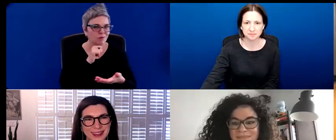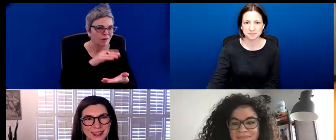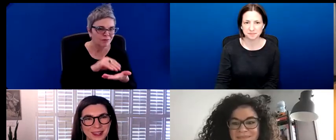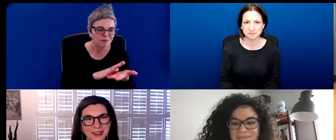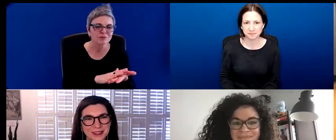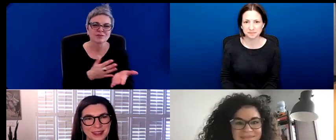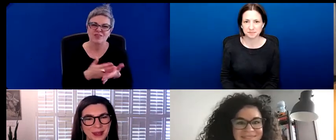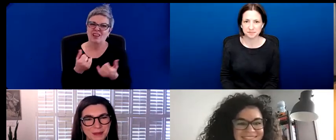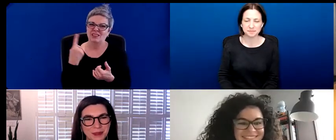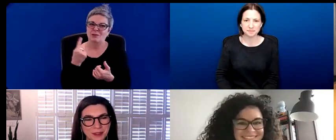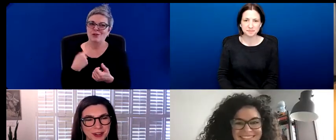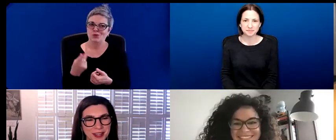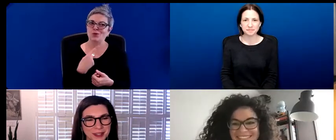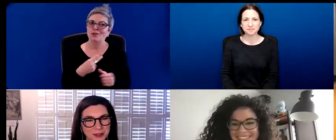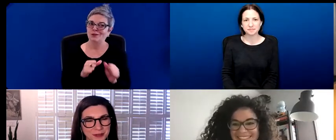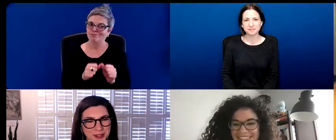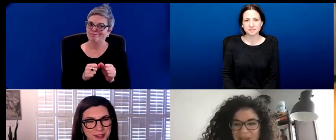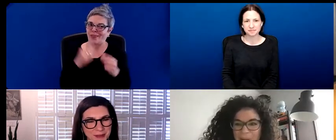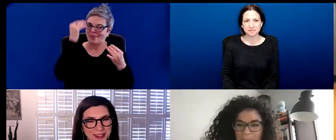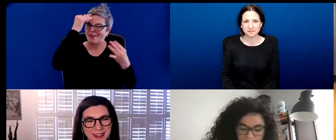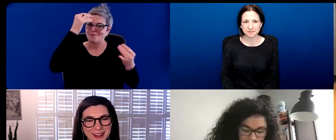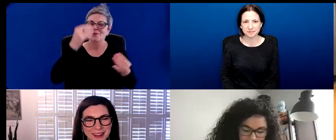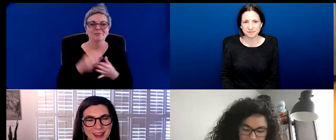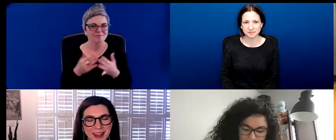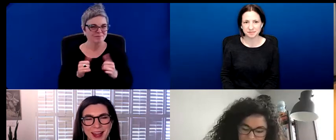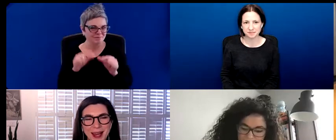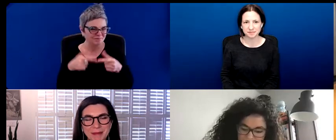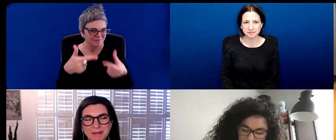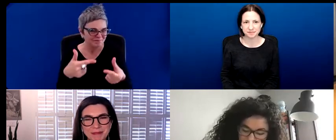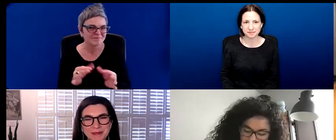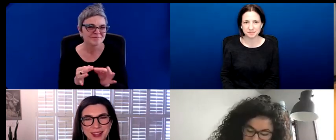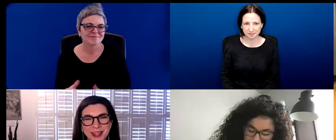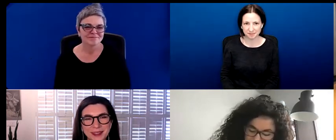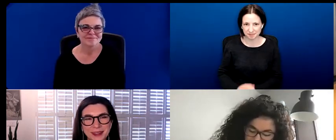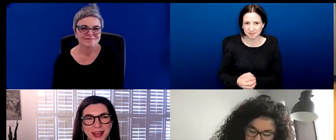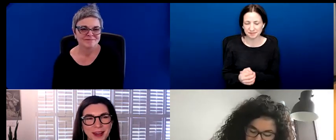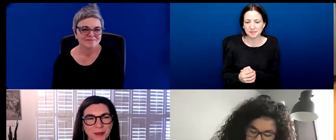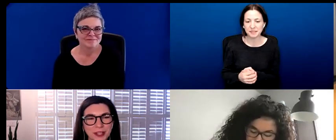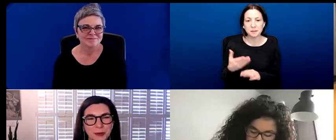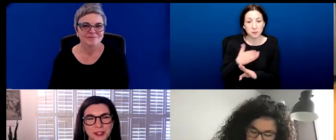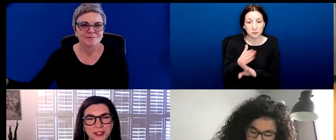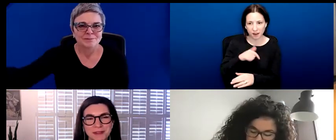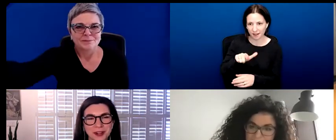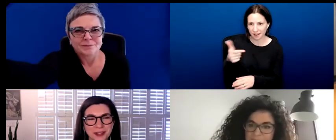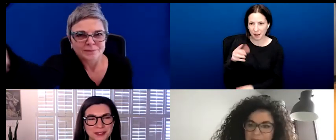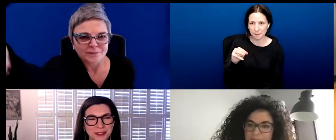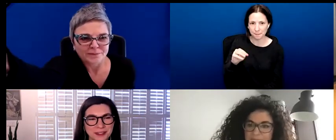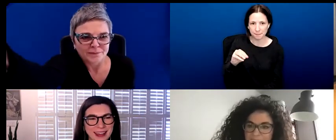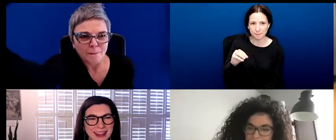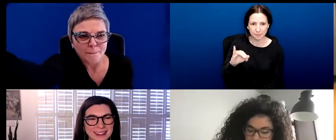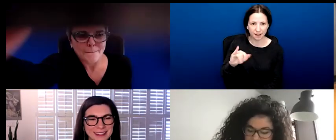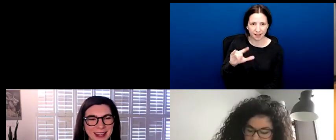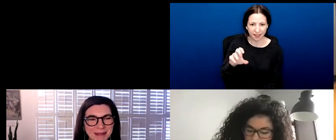Thank you. Before I hand it over to Milena, I have a burning question for all of